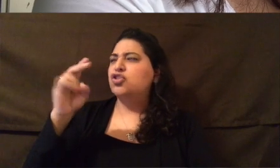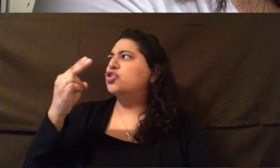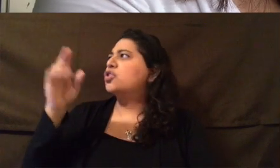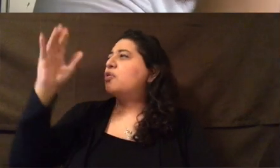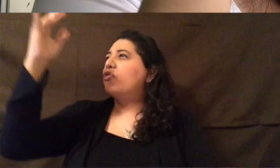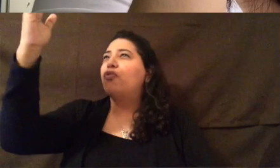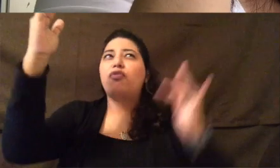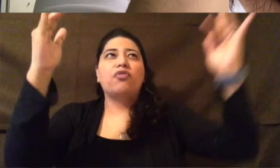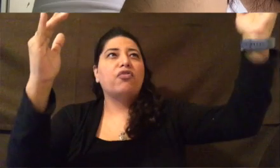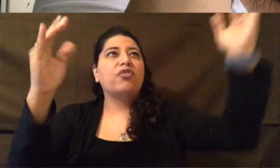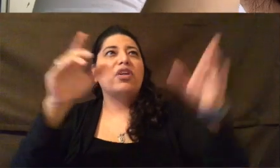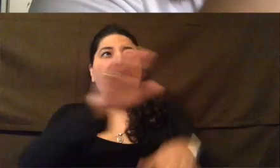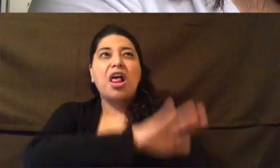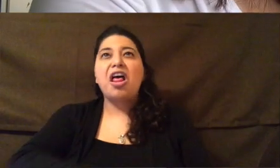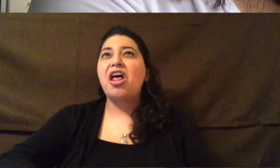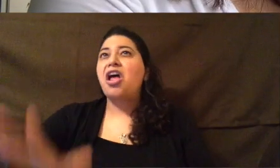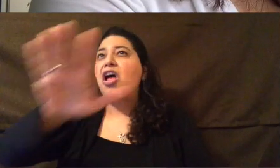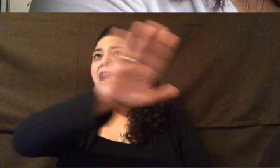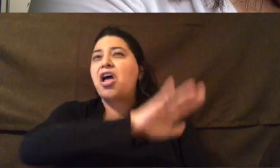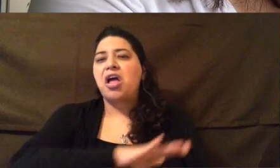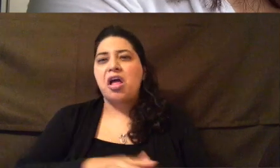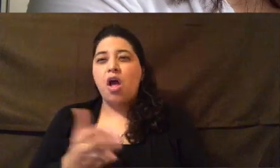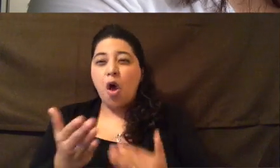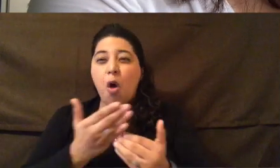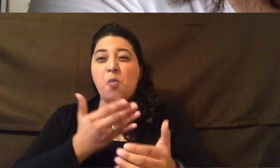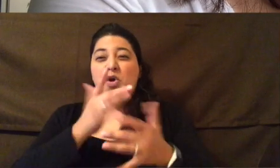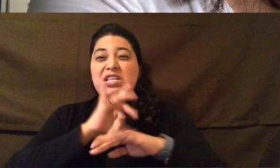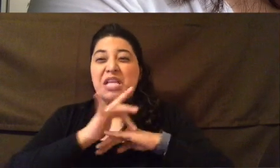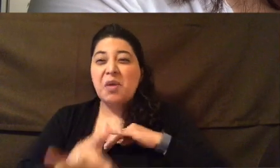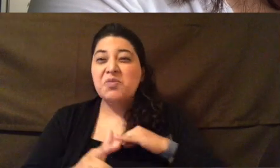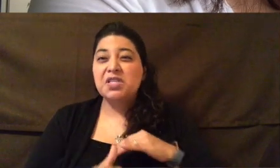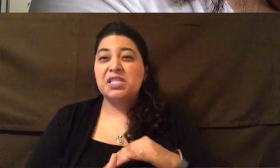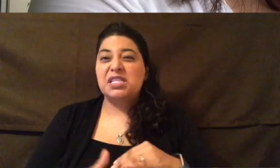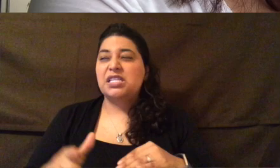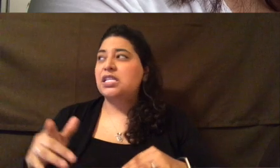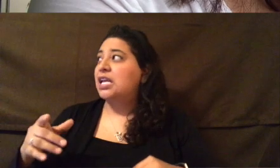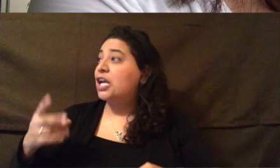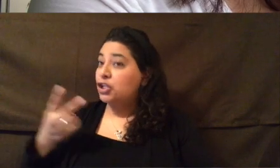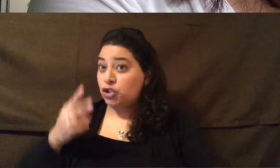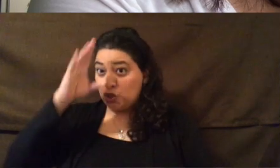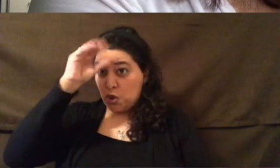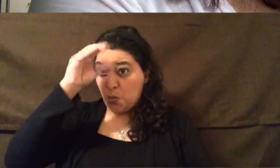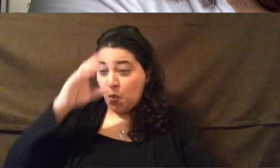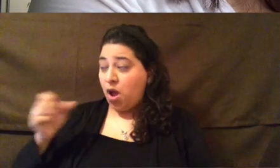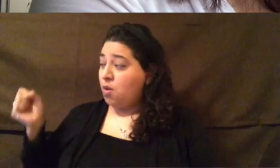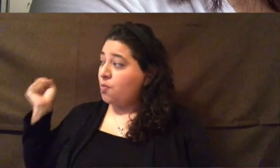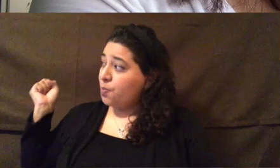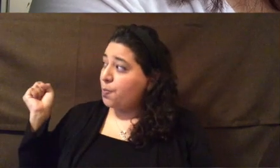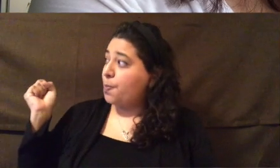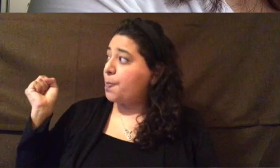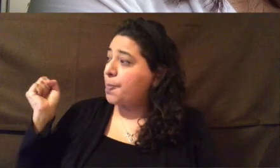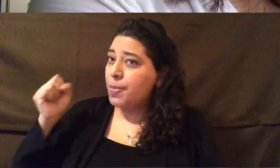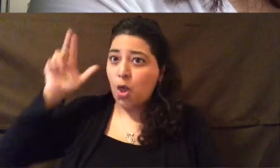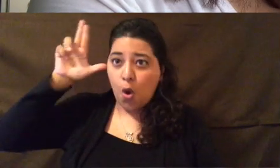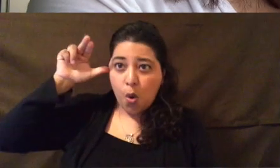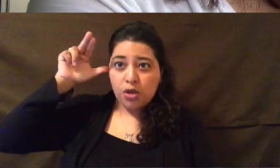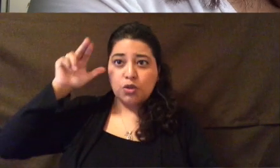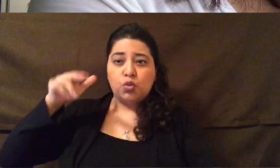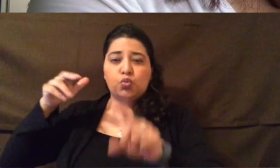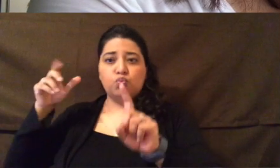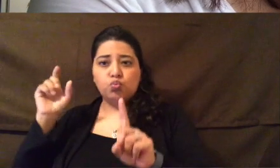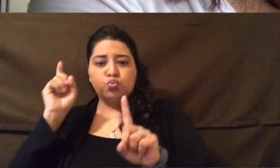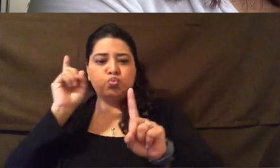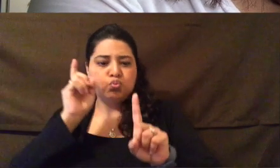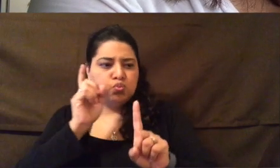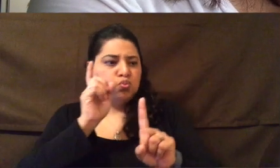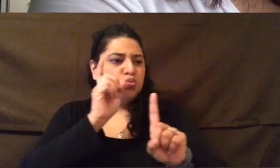nearly empty. Two boys led horses that clopped over the gray cobblestones. "Nay!" Jack turned